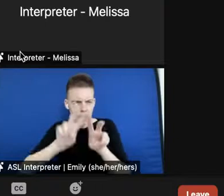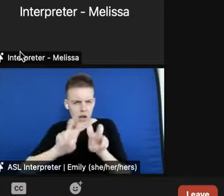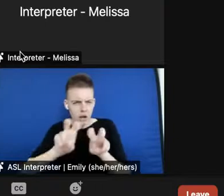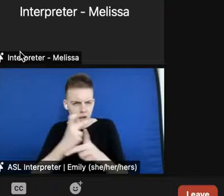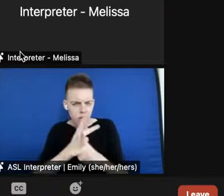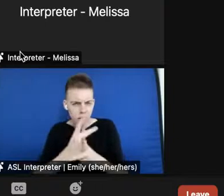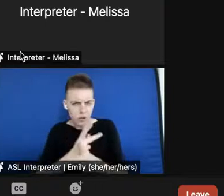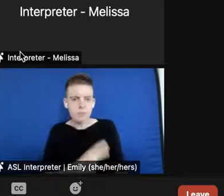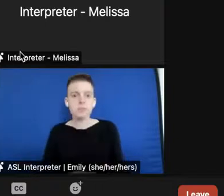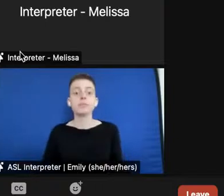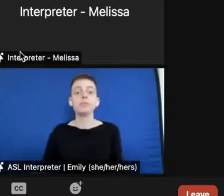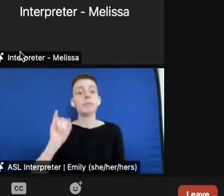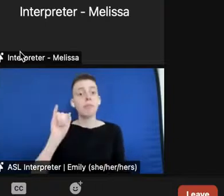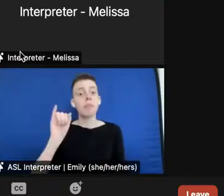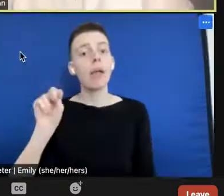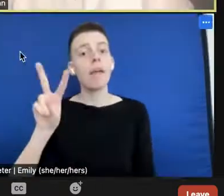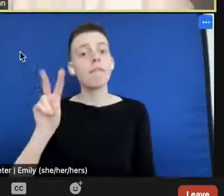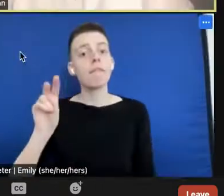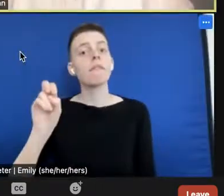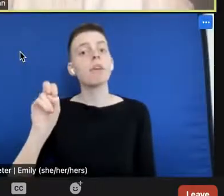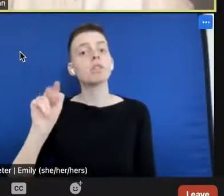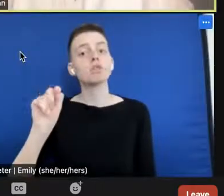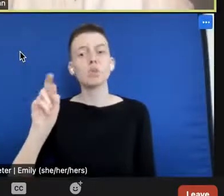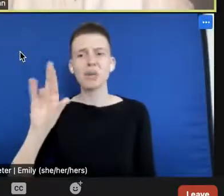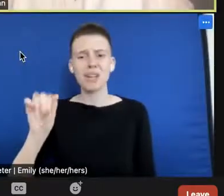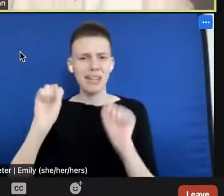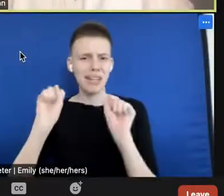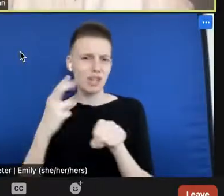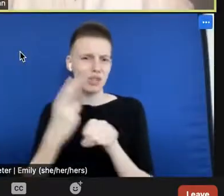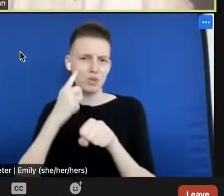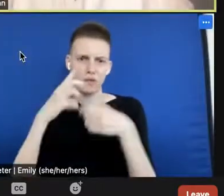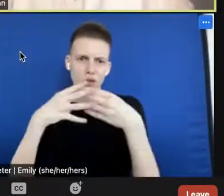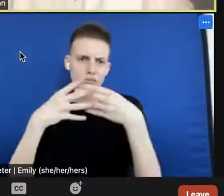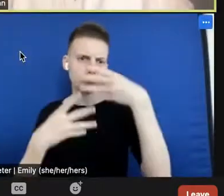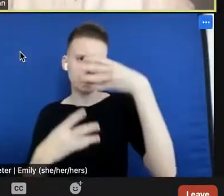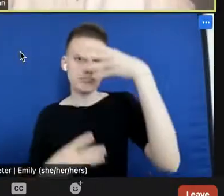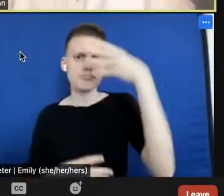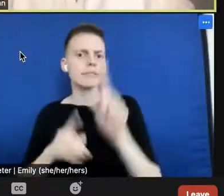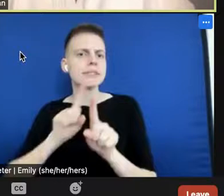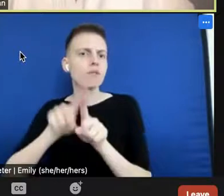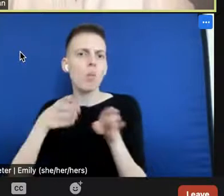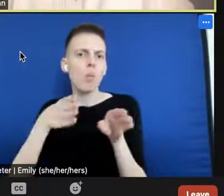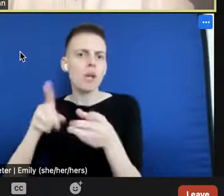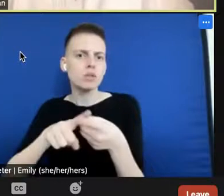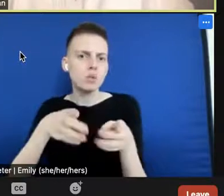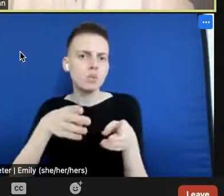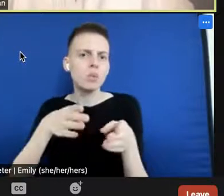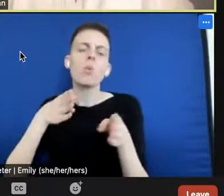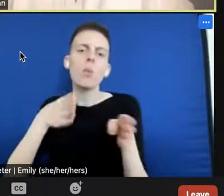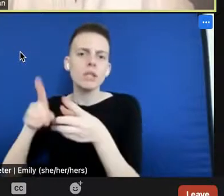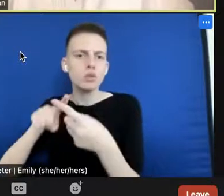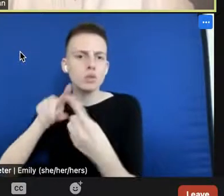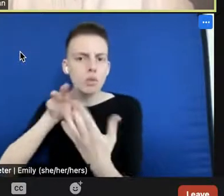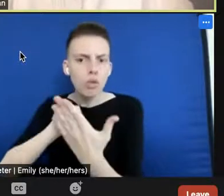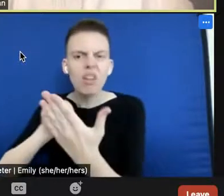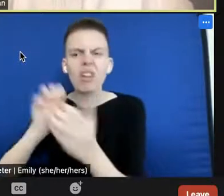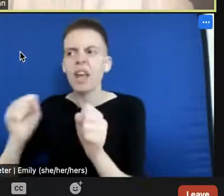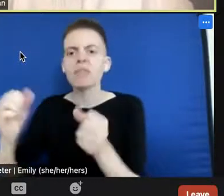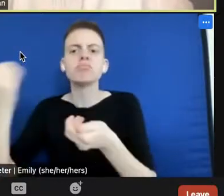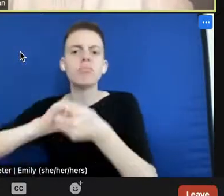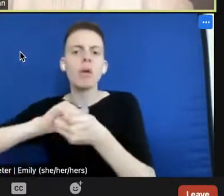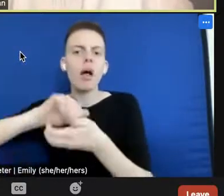be used to support multiple areas of learning and can be used to guide AAC and any communication materials.